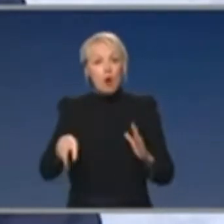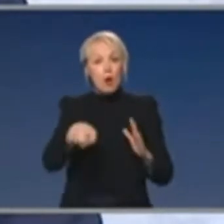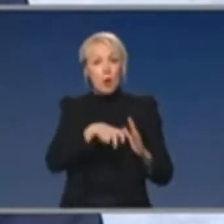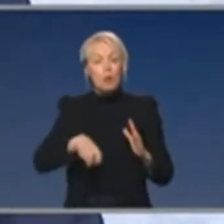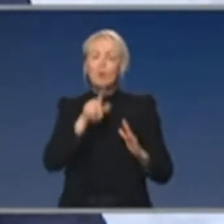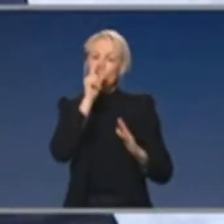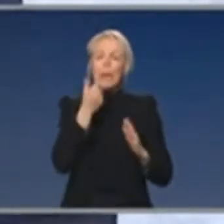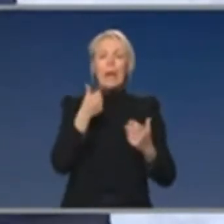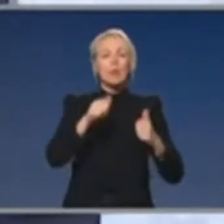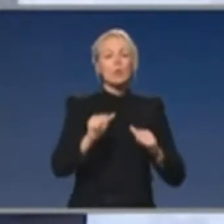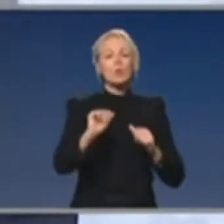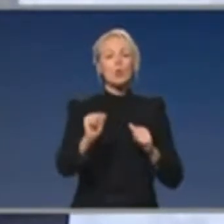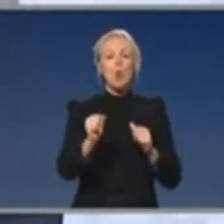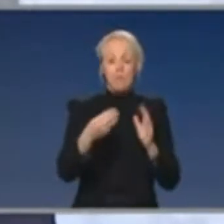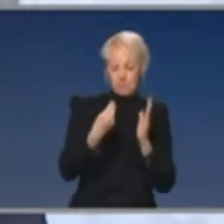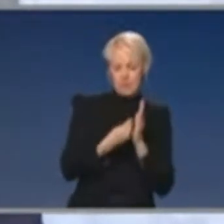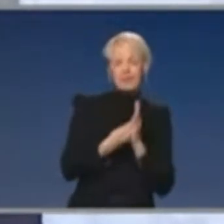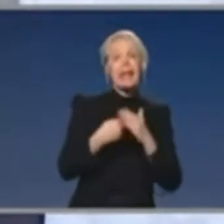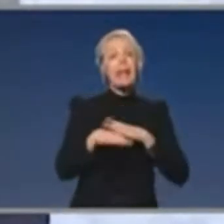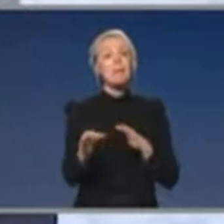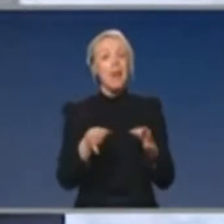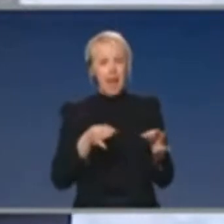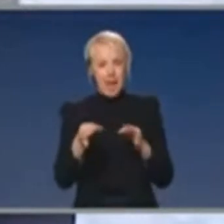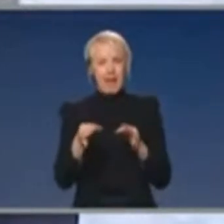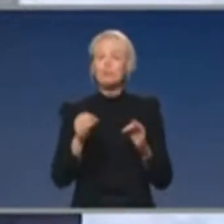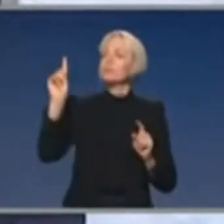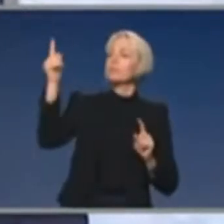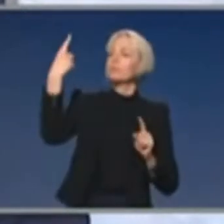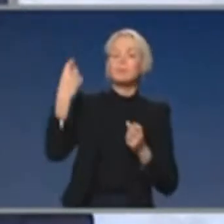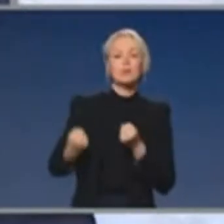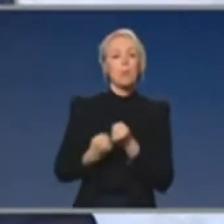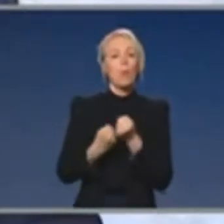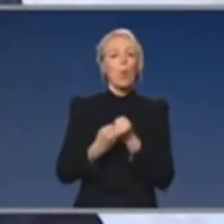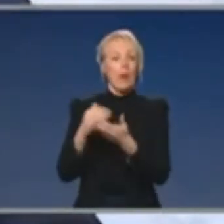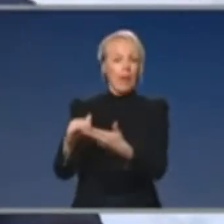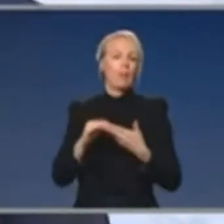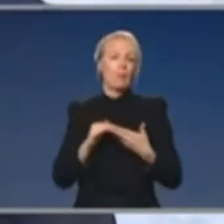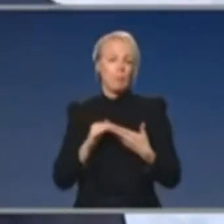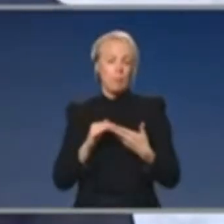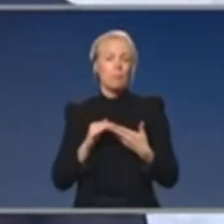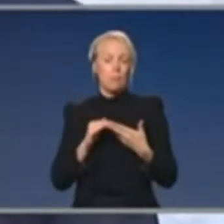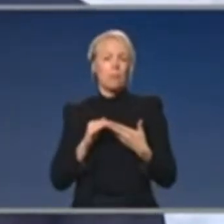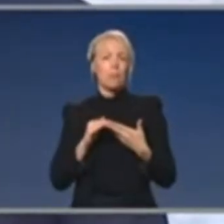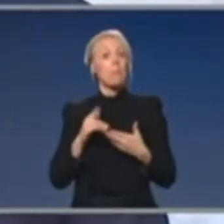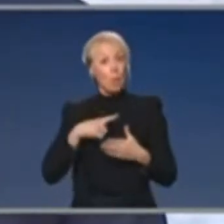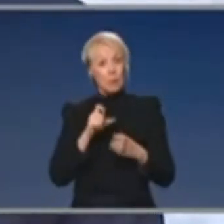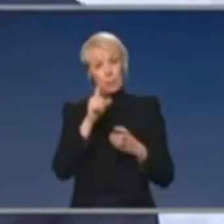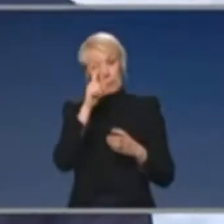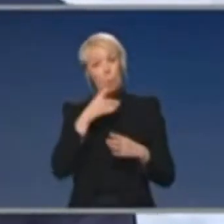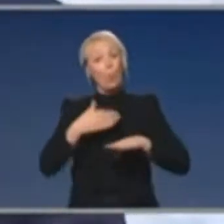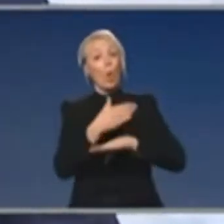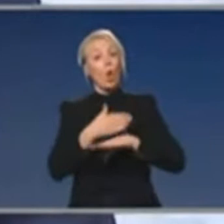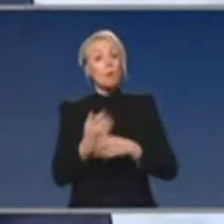flexibly to get disability support workers into their home to assist. Disability support workers are considered essential